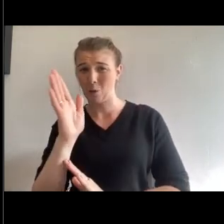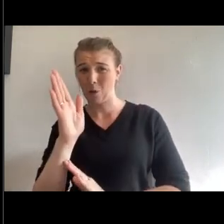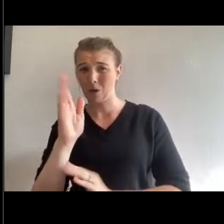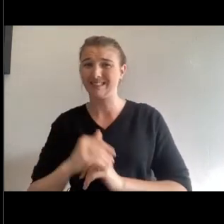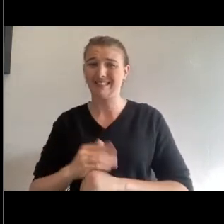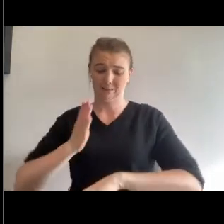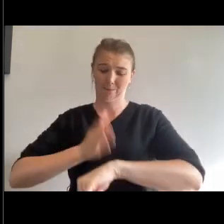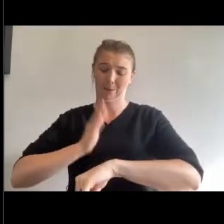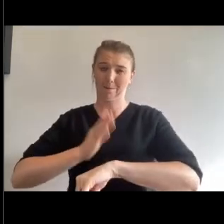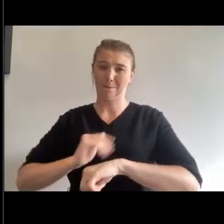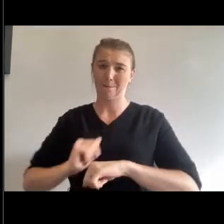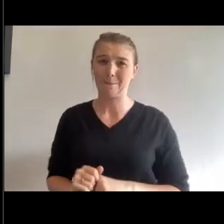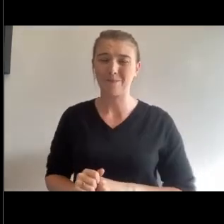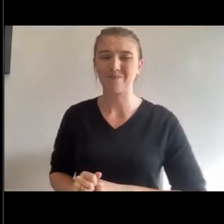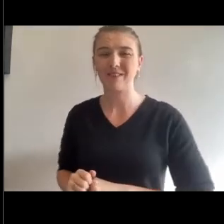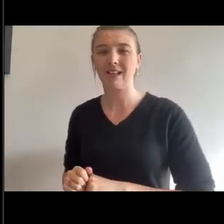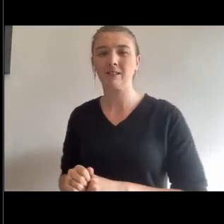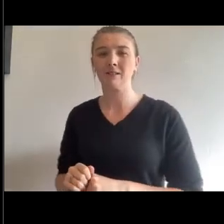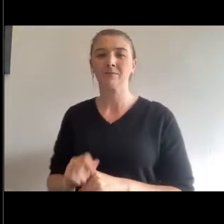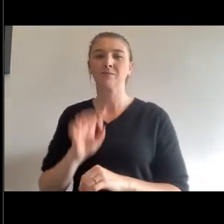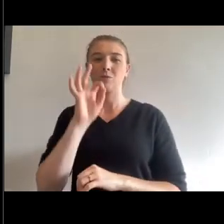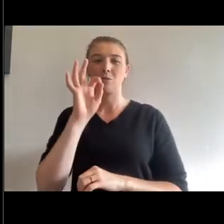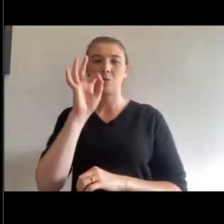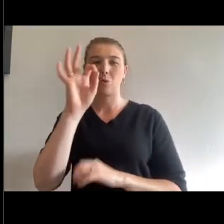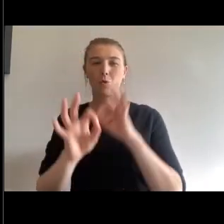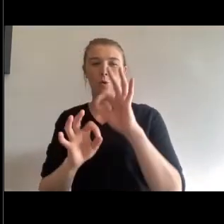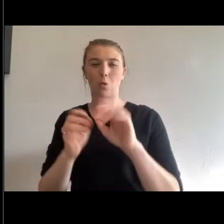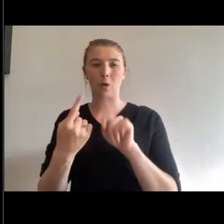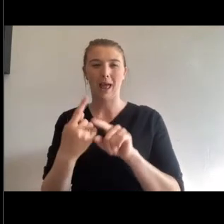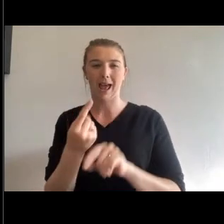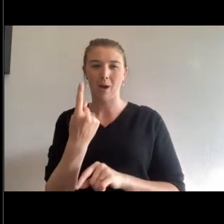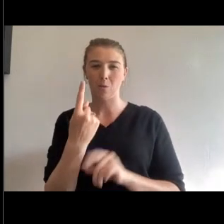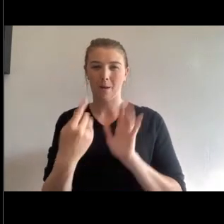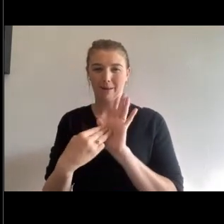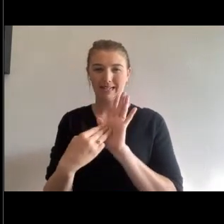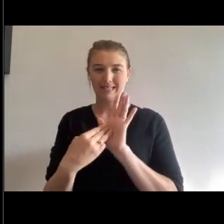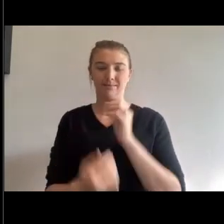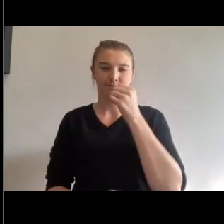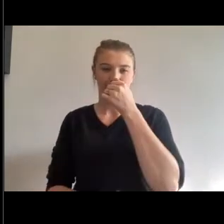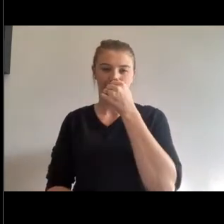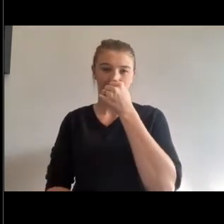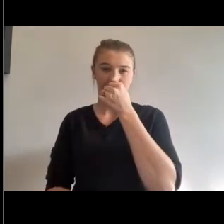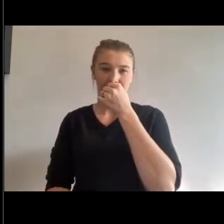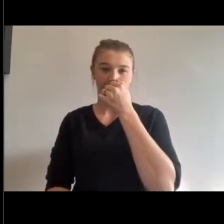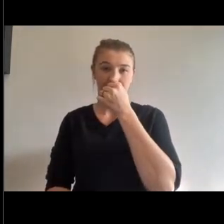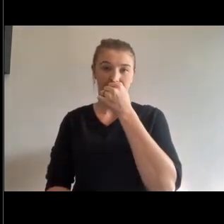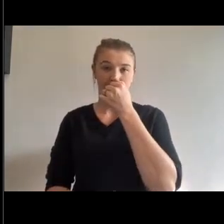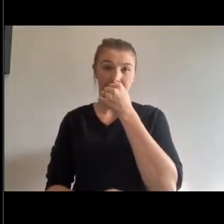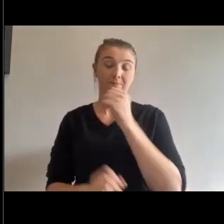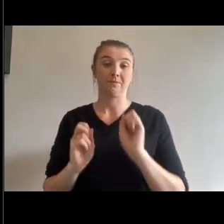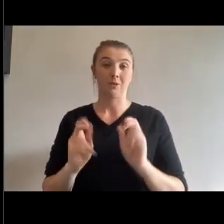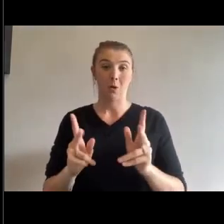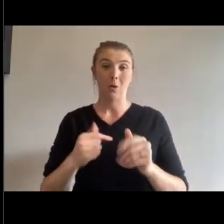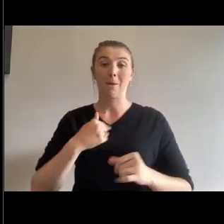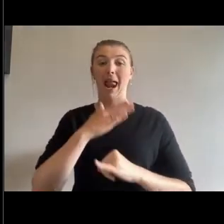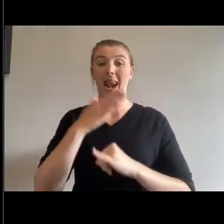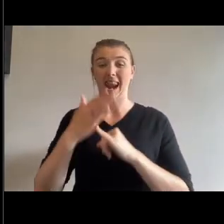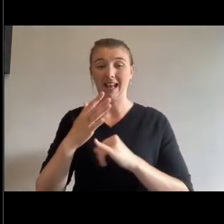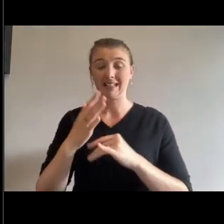Q&A. Fantastic. Thank you, Ben. So next slide, please. Okay, so this is my last slide, and